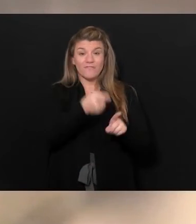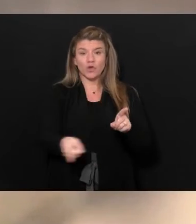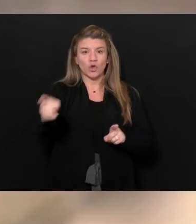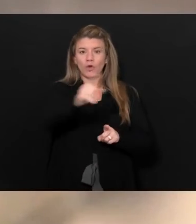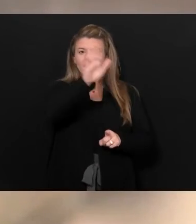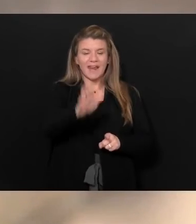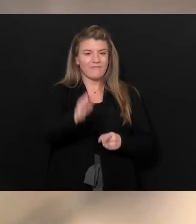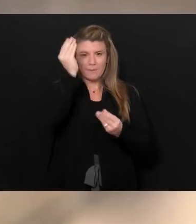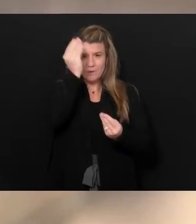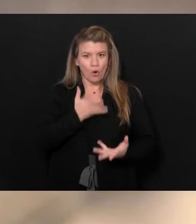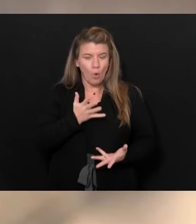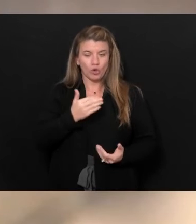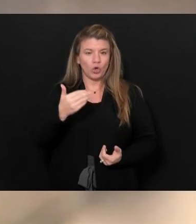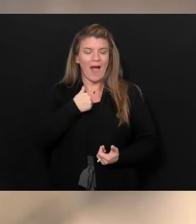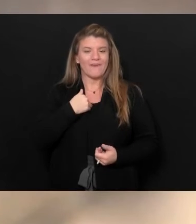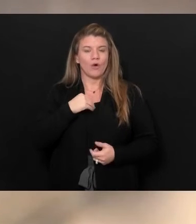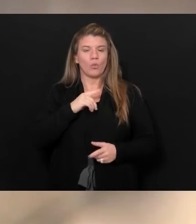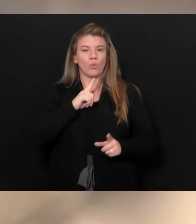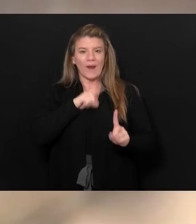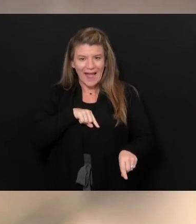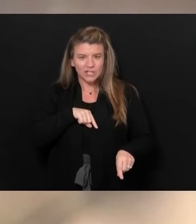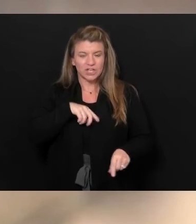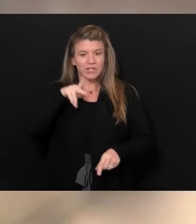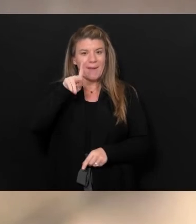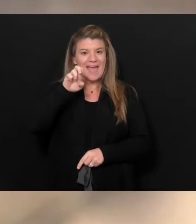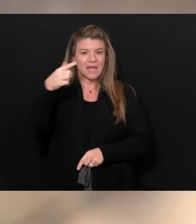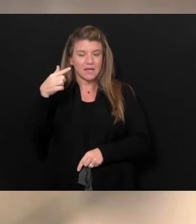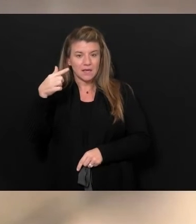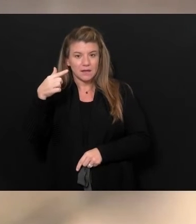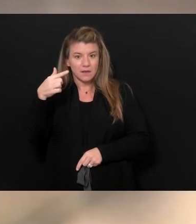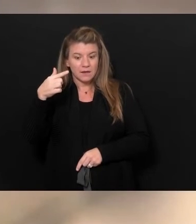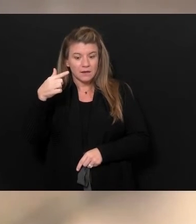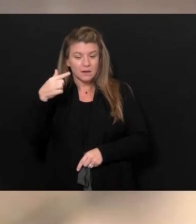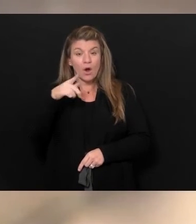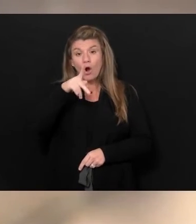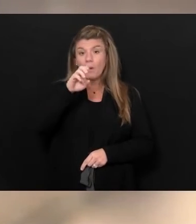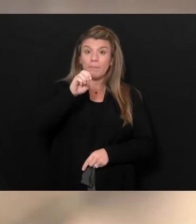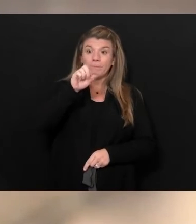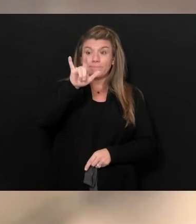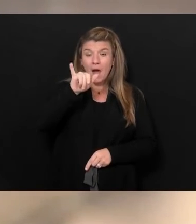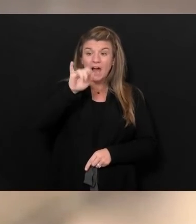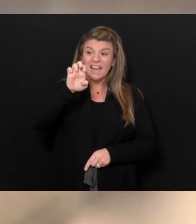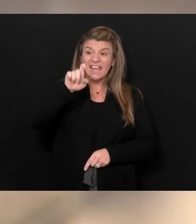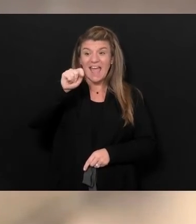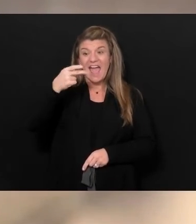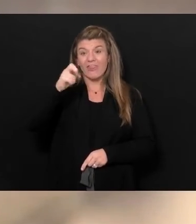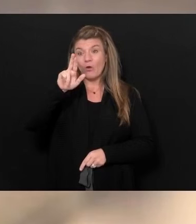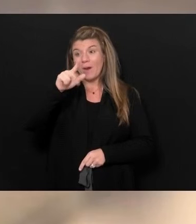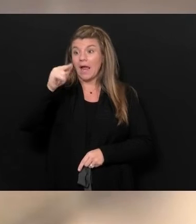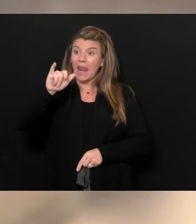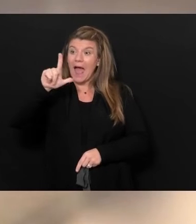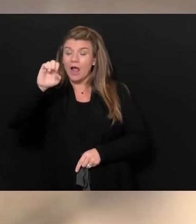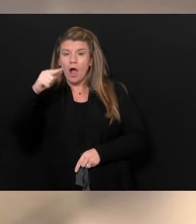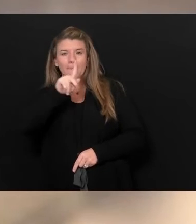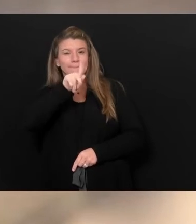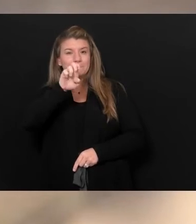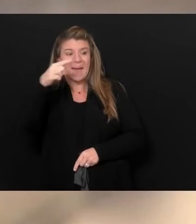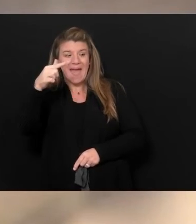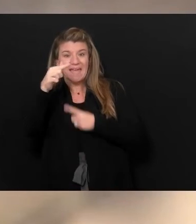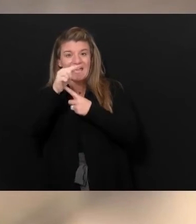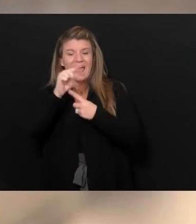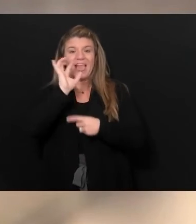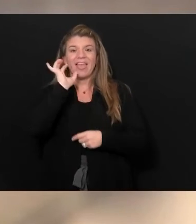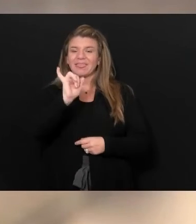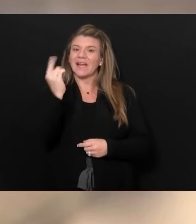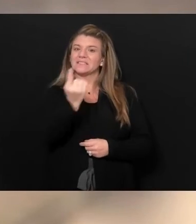told they have a reaction to PEG or polyethylene glycol, that would be certainly something